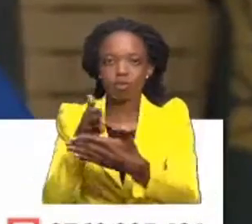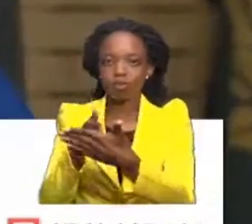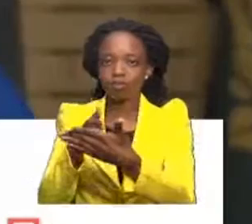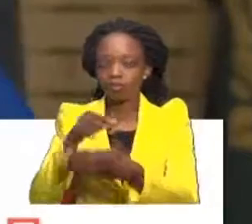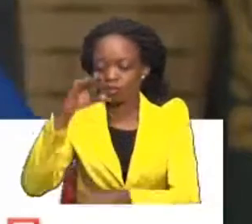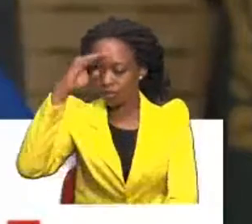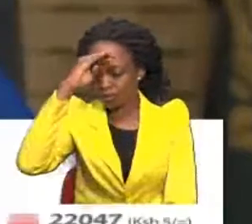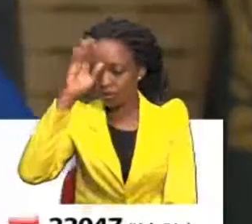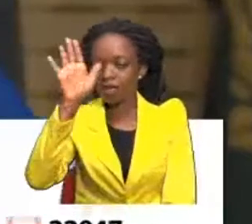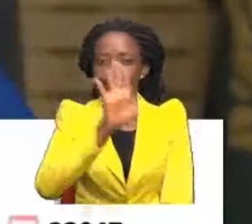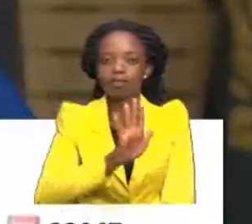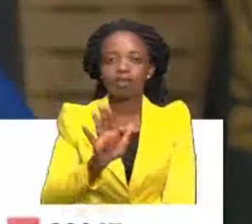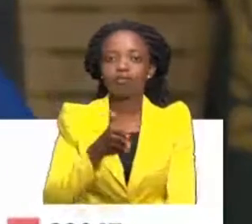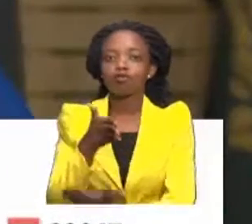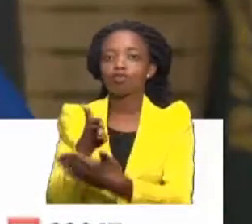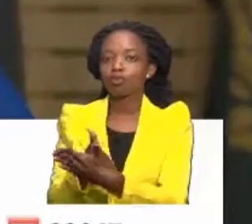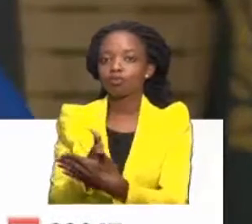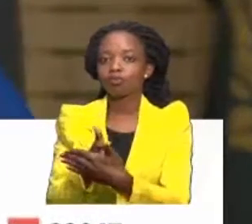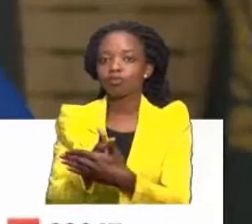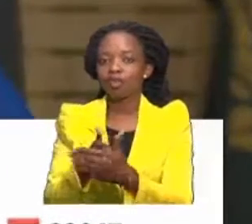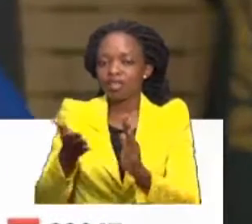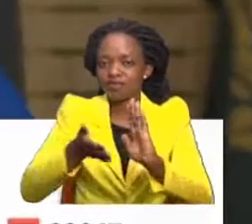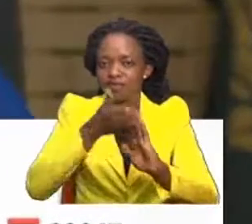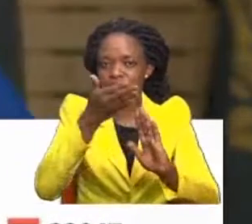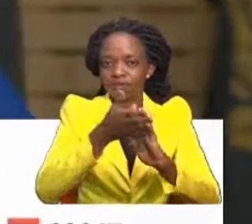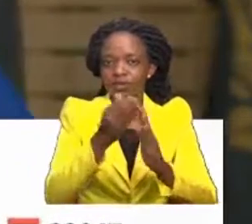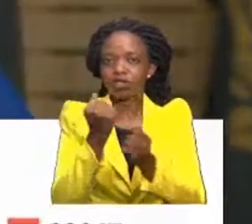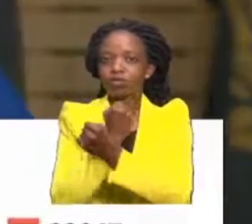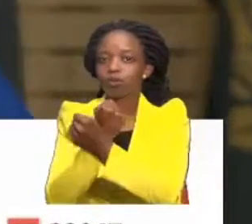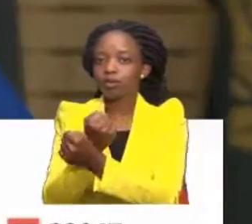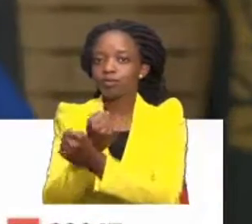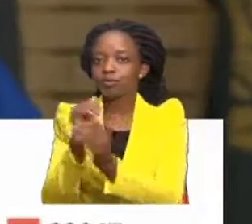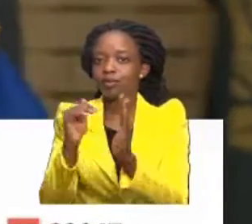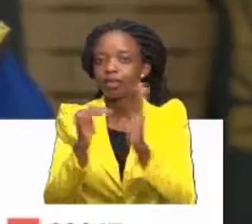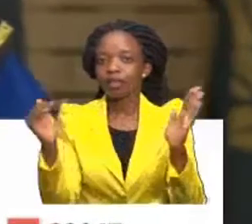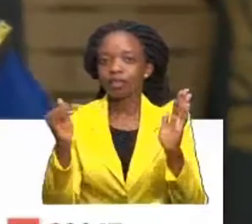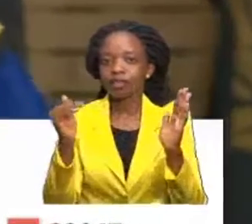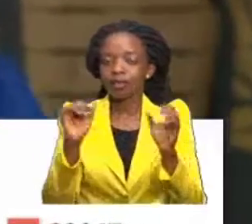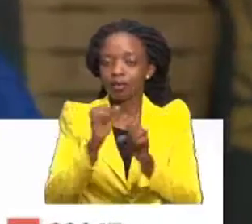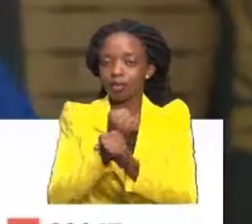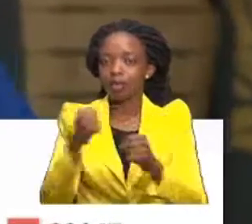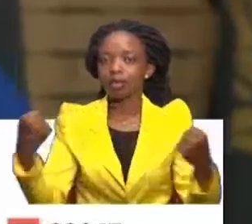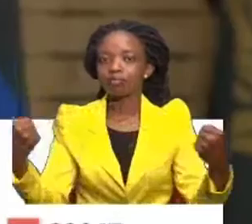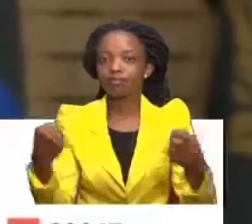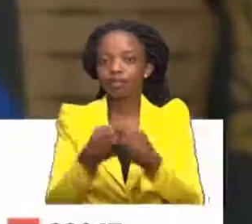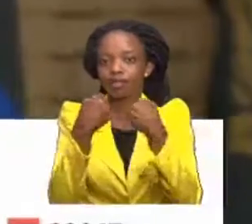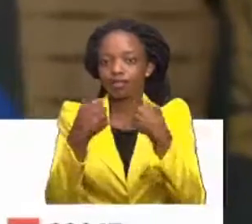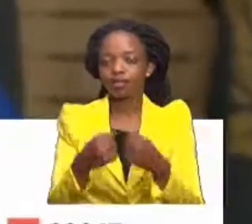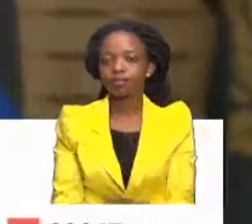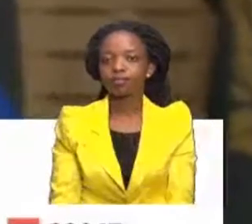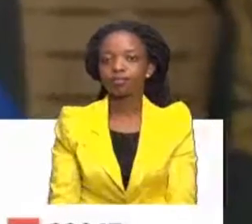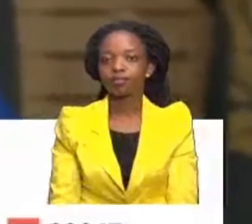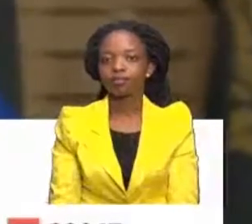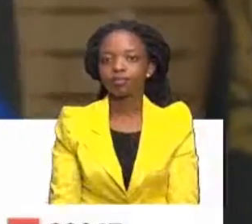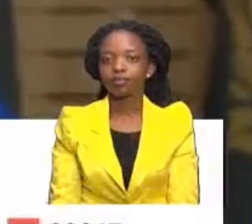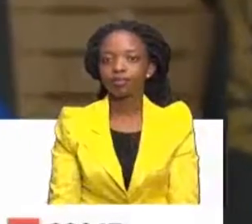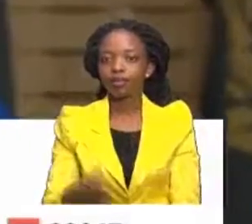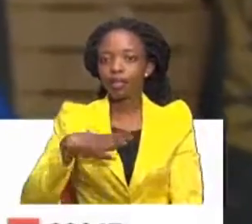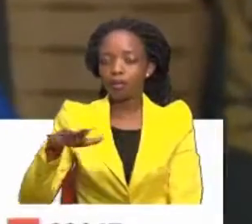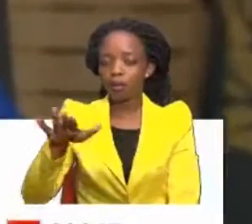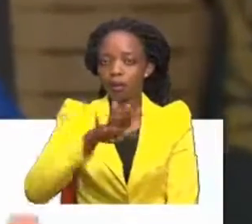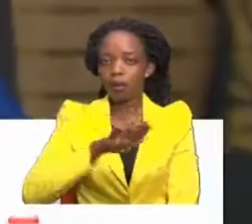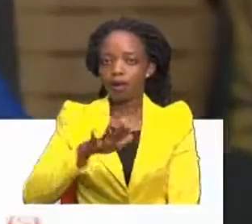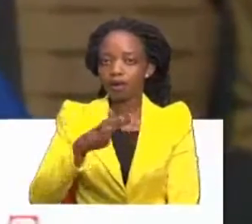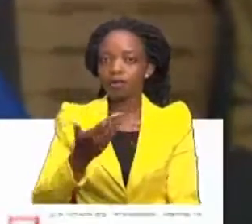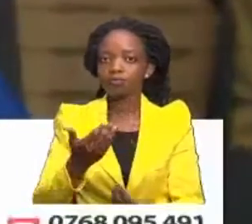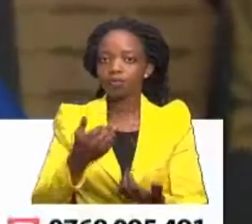driving and overspeeding to guard against causing accidents. Residents of areas prone